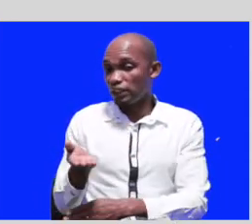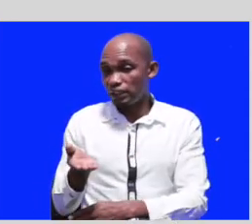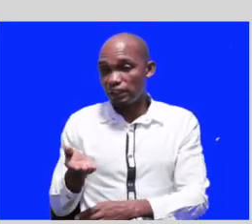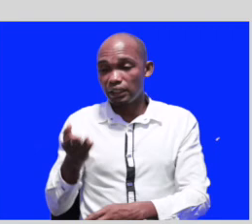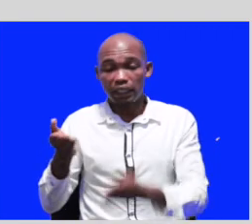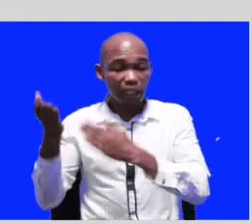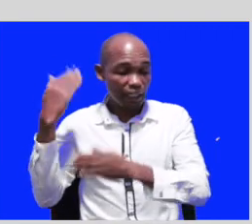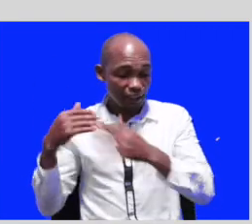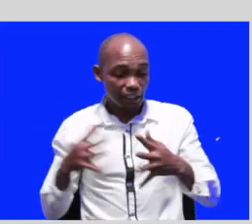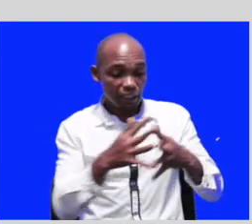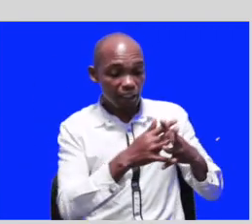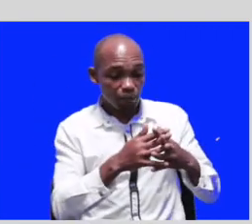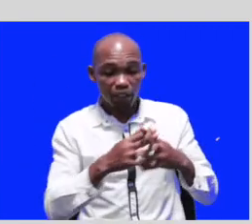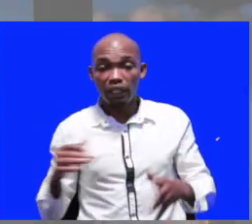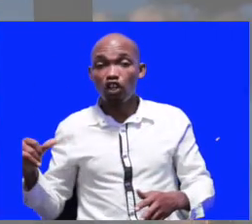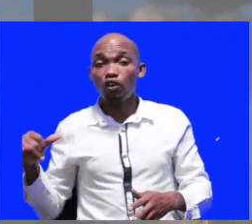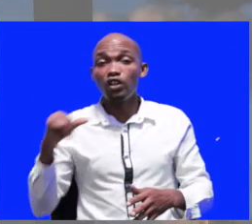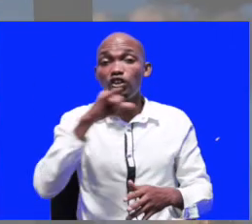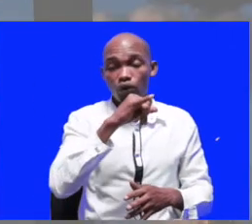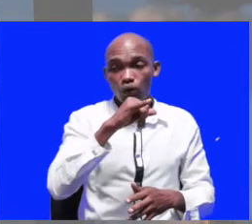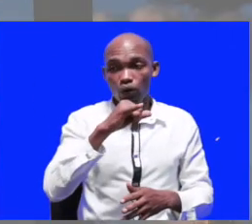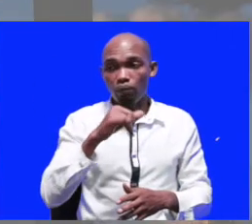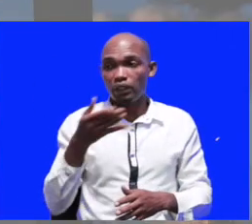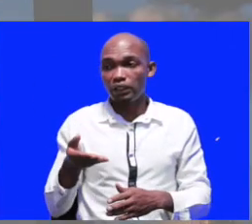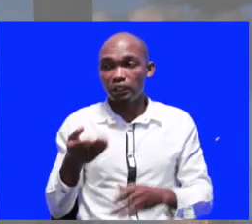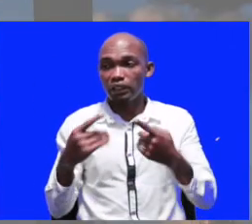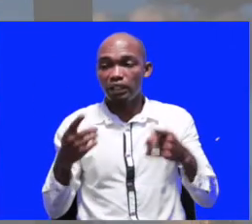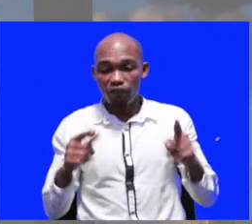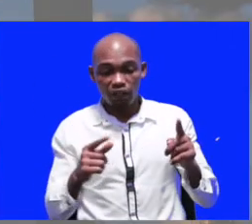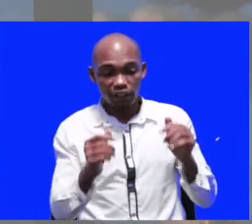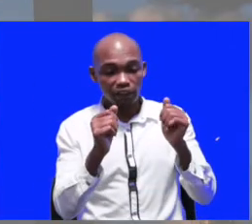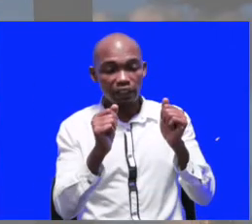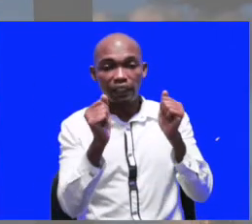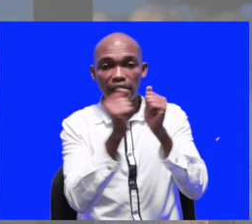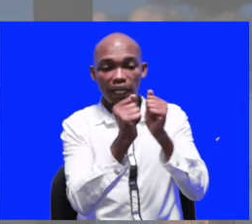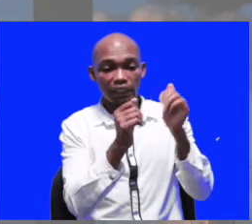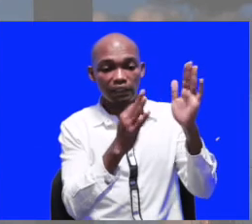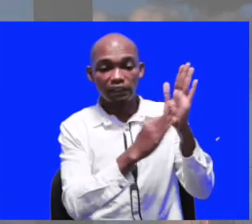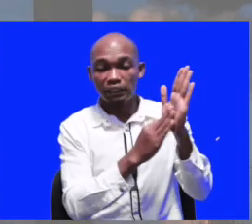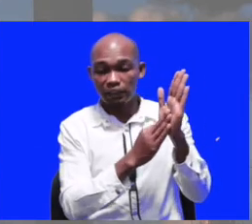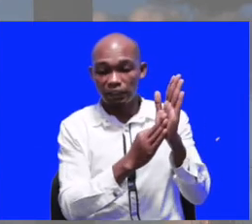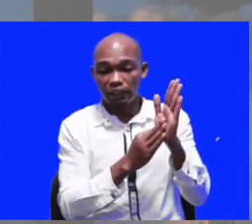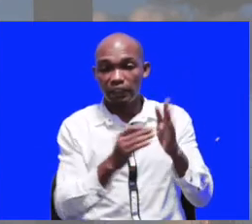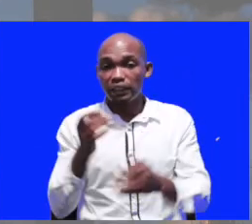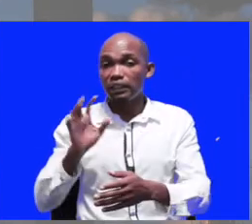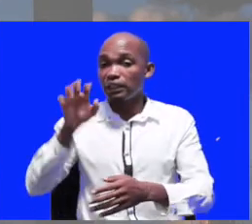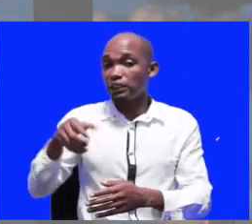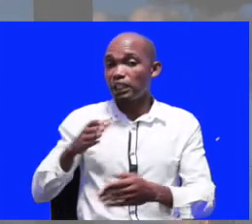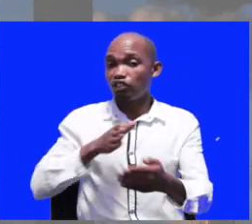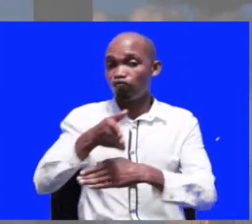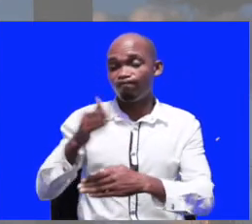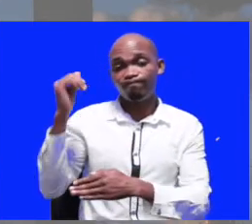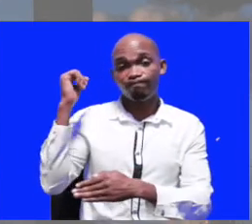white variety of moth was more prevalent. Industrialization in Europe in the 18th century polluted the